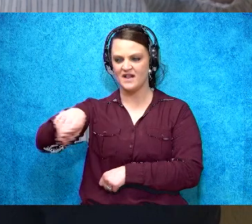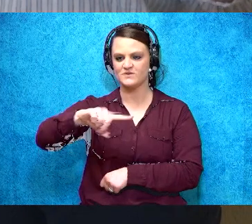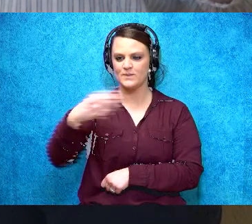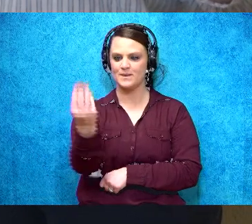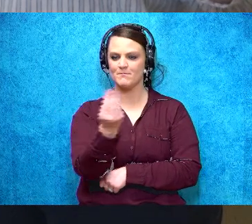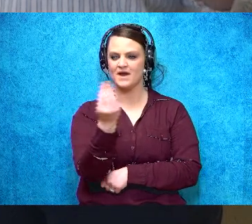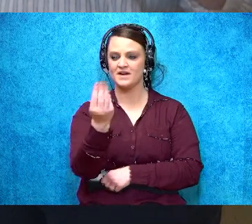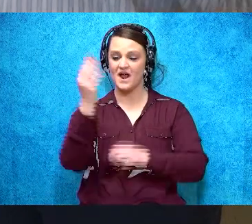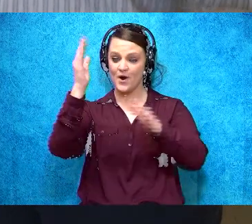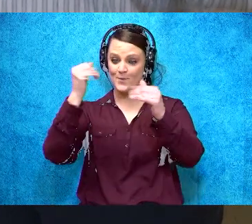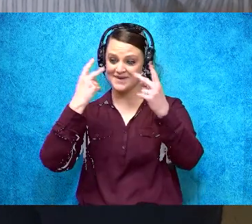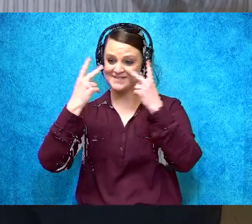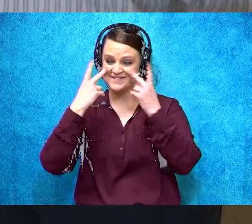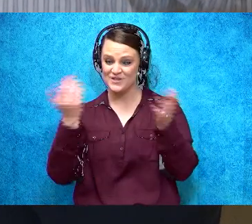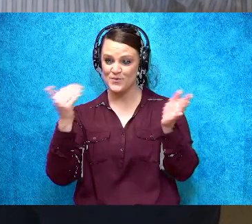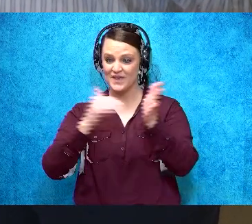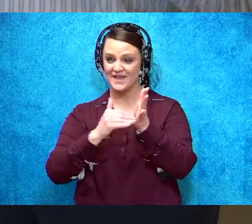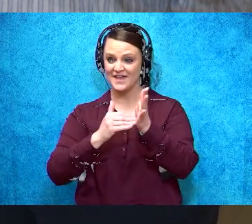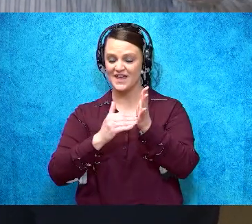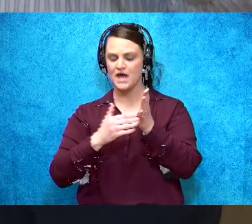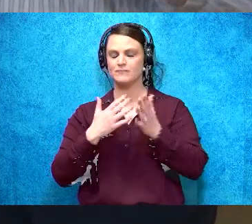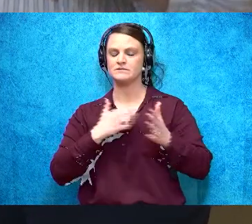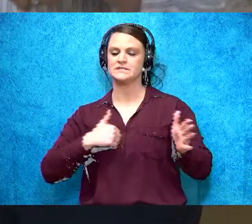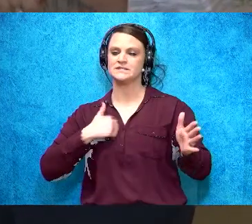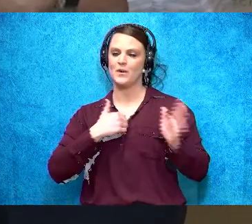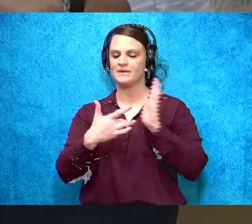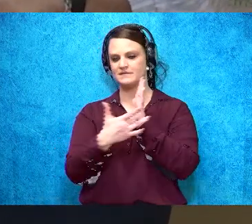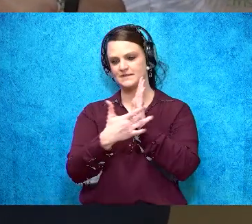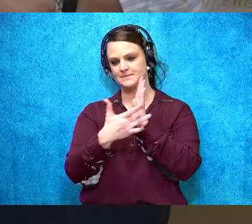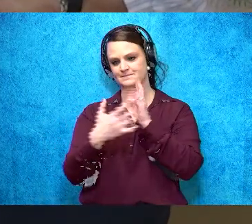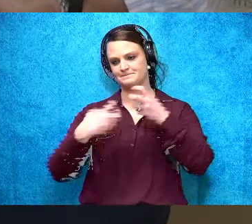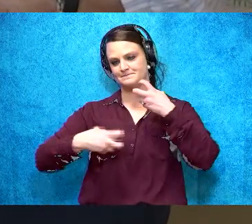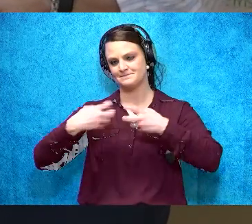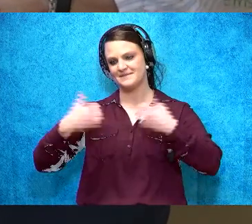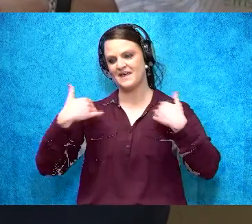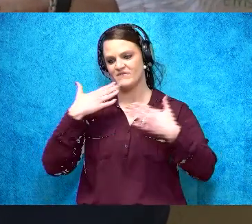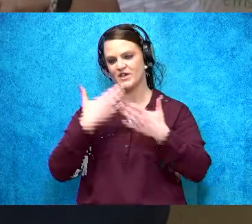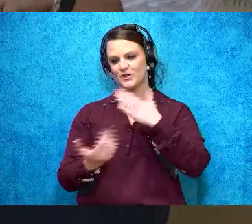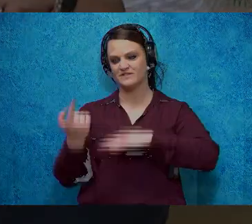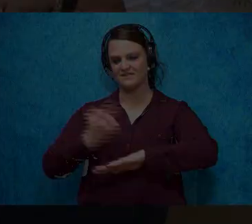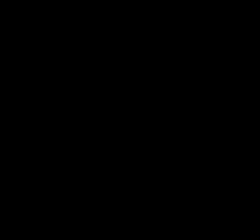Monday. I hope you come back to see us. Sorry for our technical difficulties today. Have a great day.